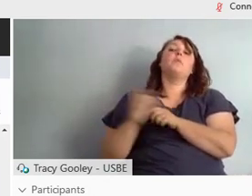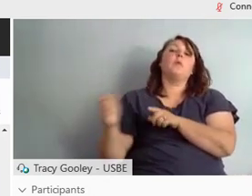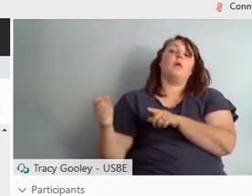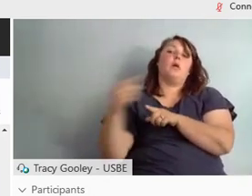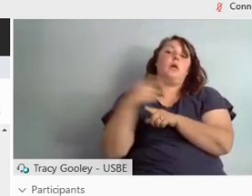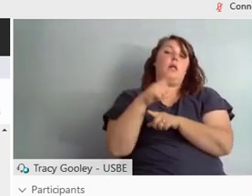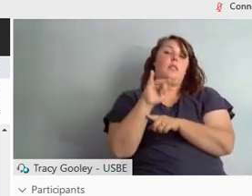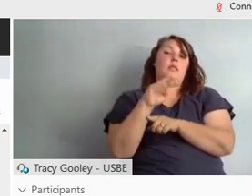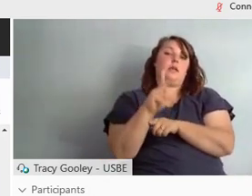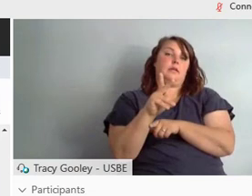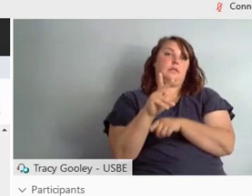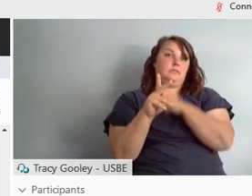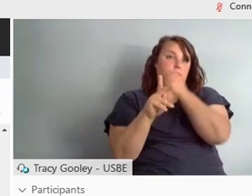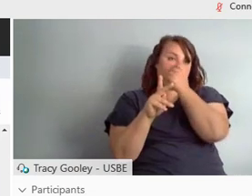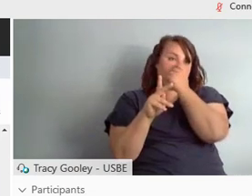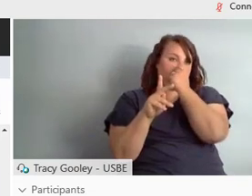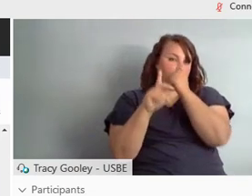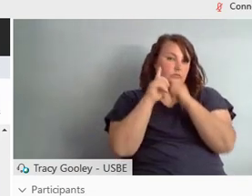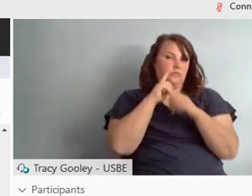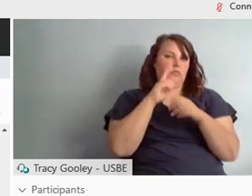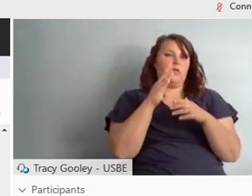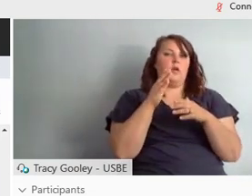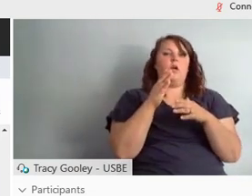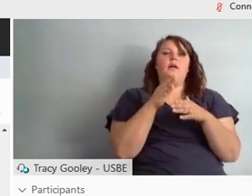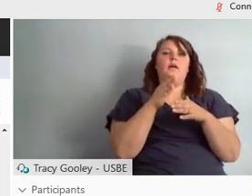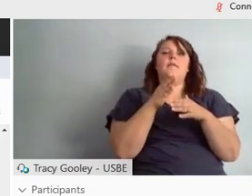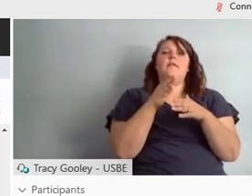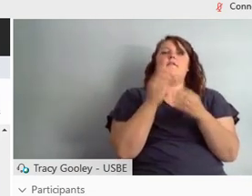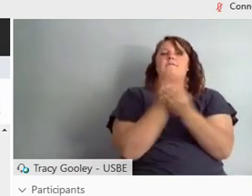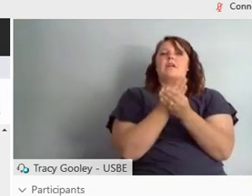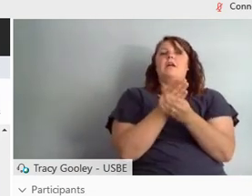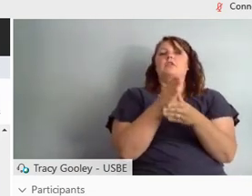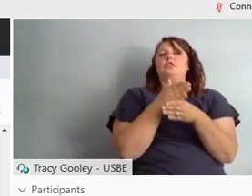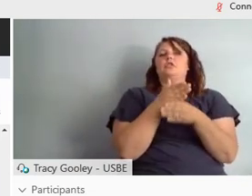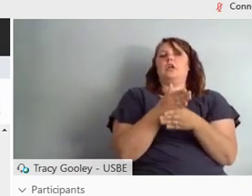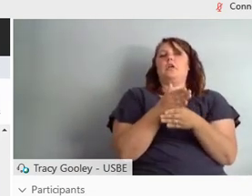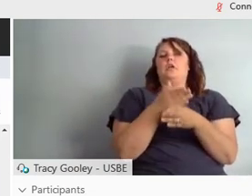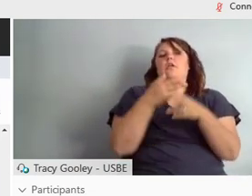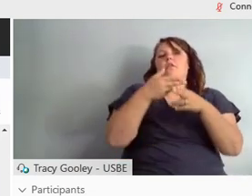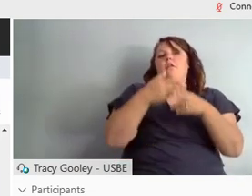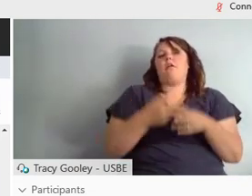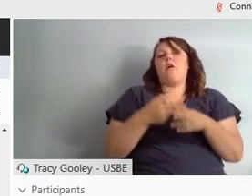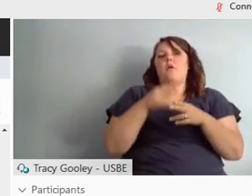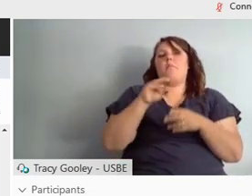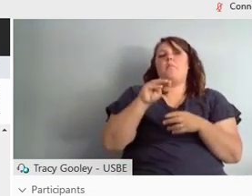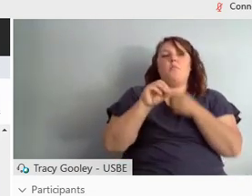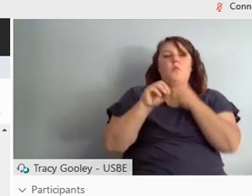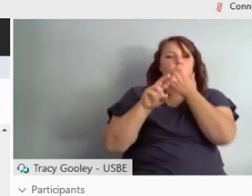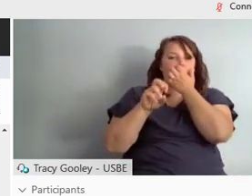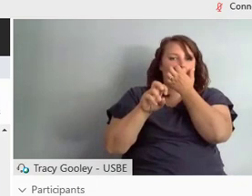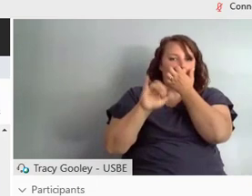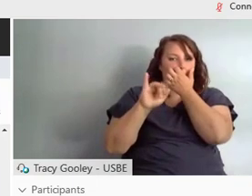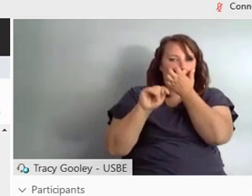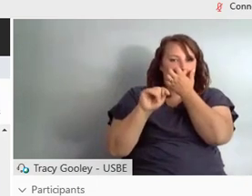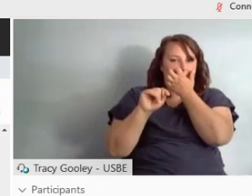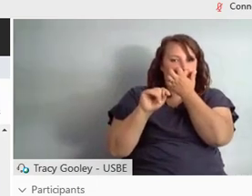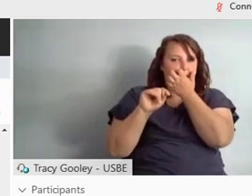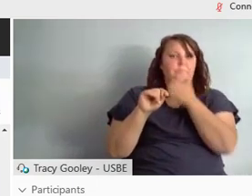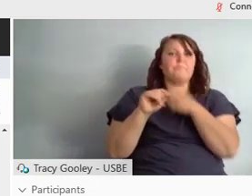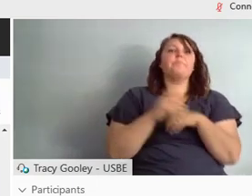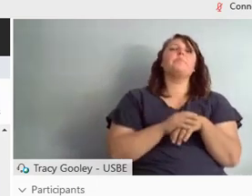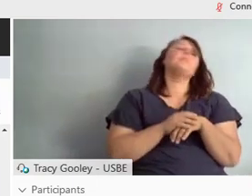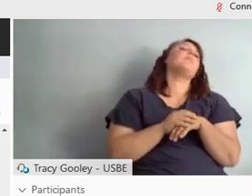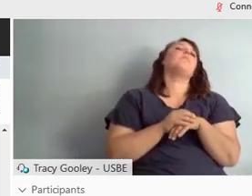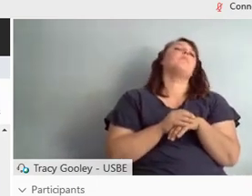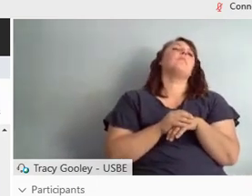a link to a file sharing source that is called Move It. Once